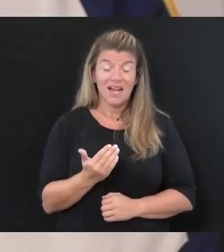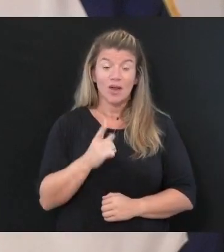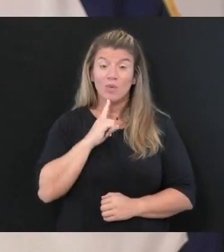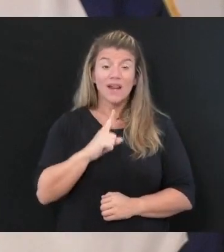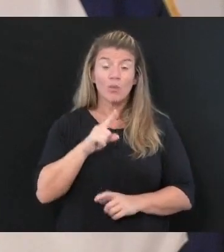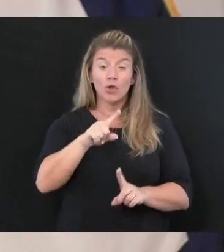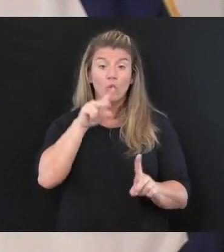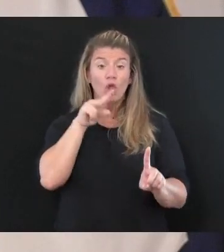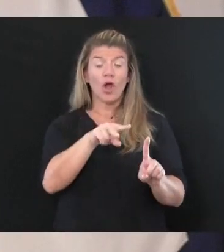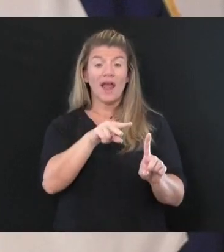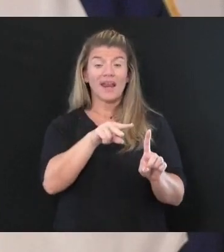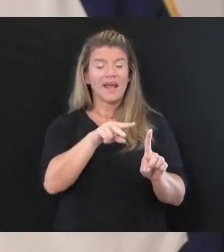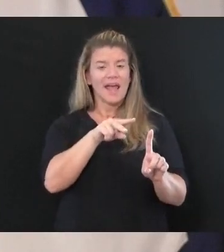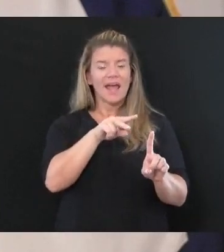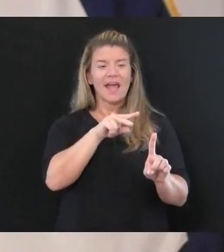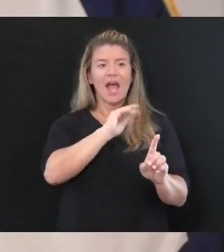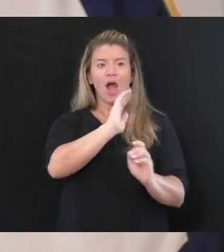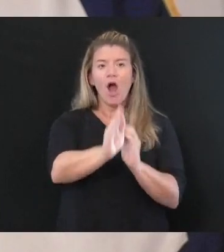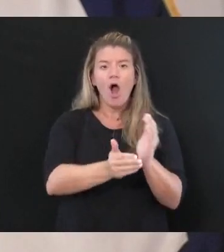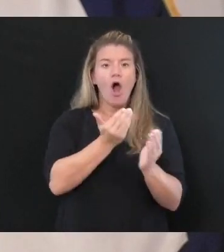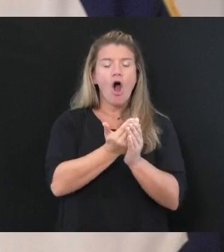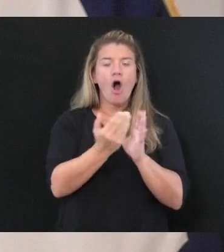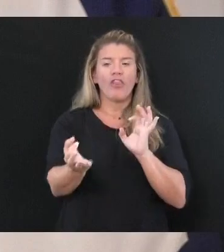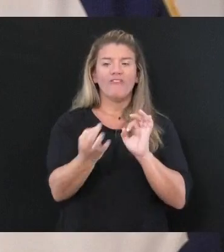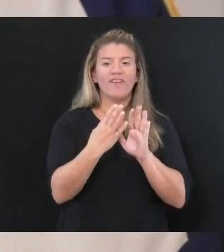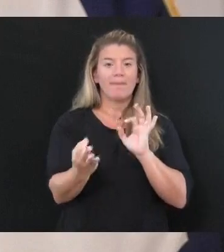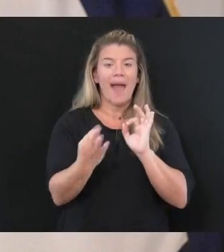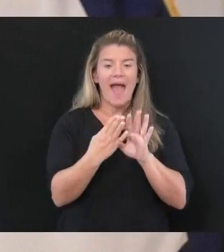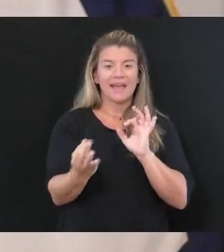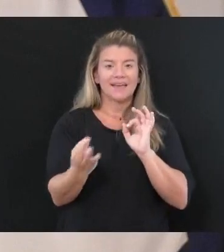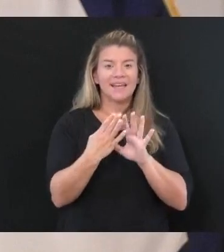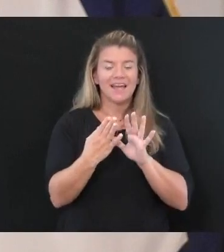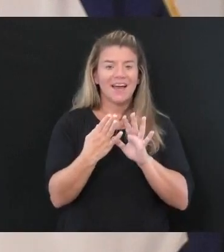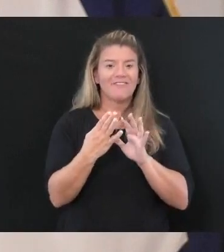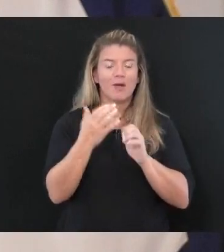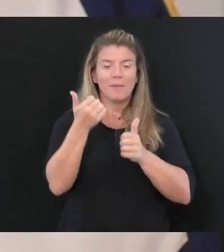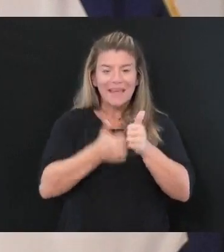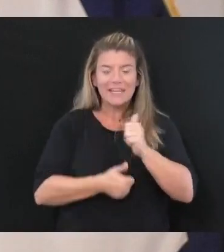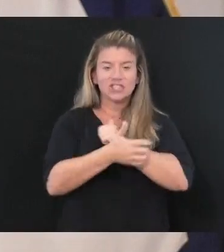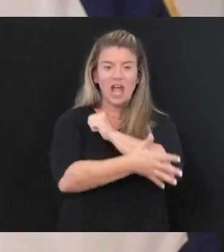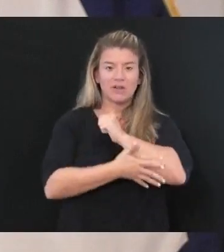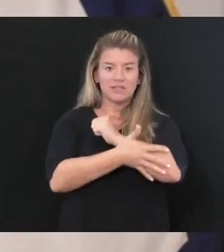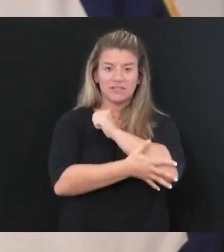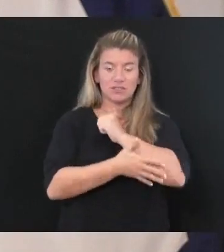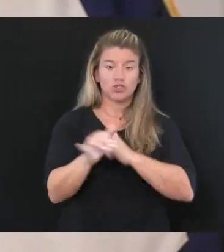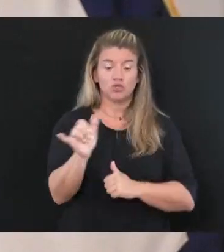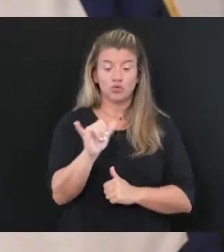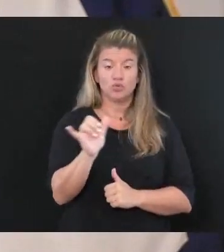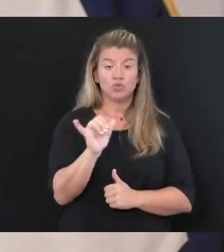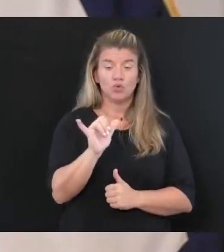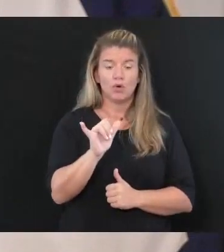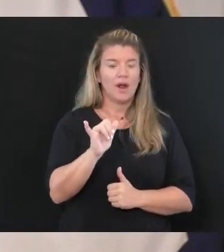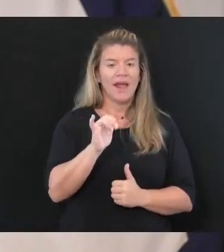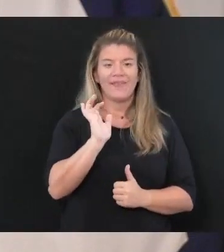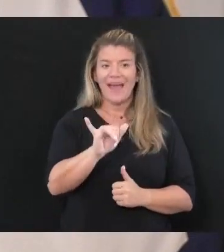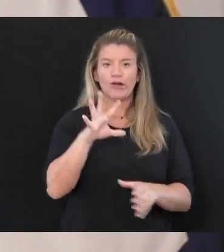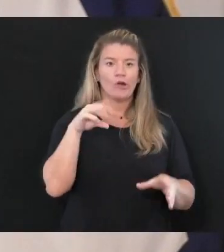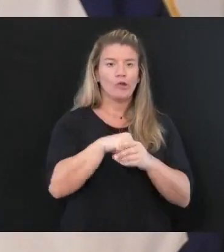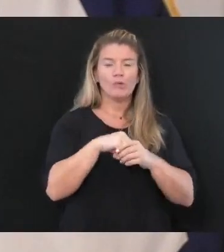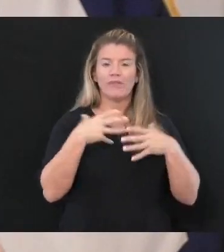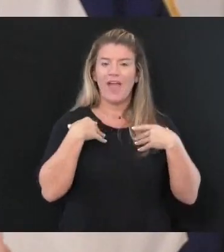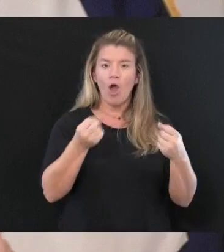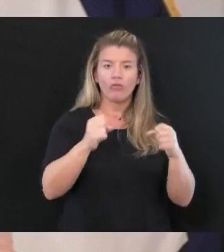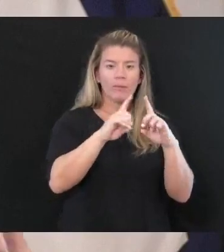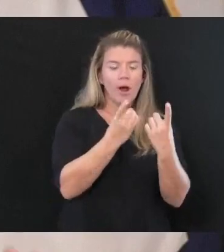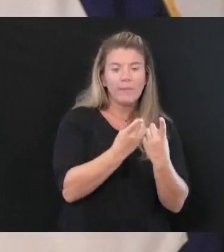the standpoint of all the feedback that's coming from our county levels, whether it be the county health departments, whether it